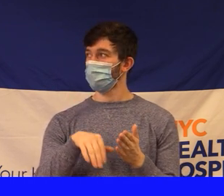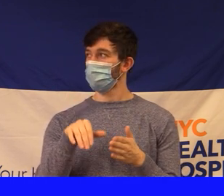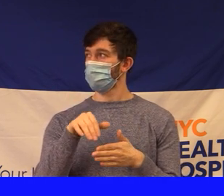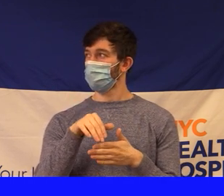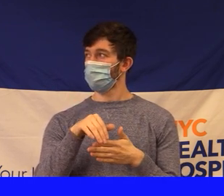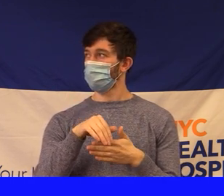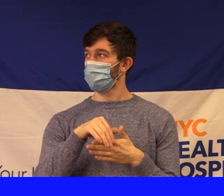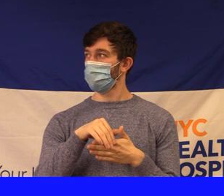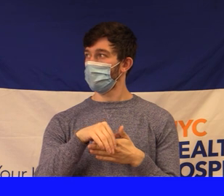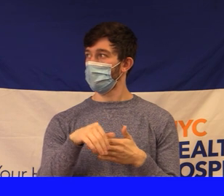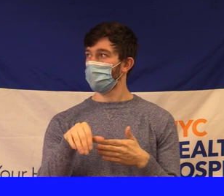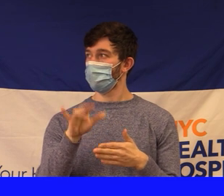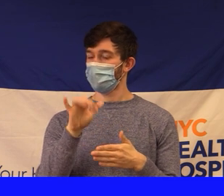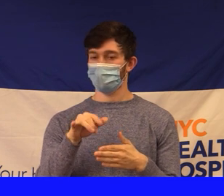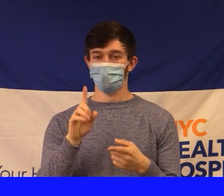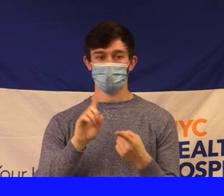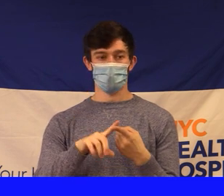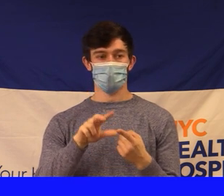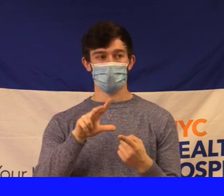$12,070,896 to